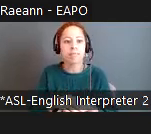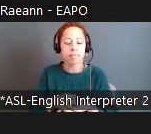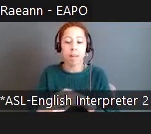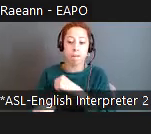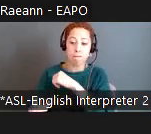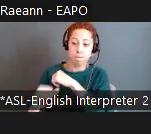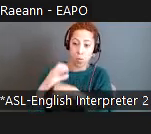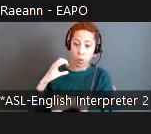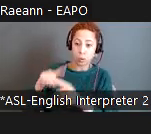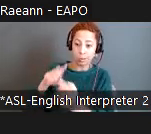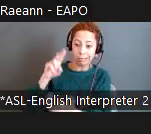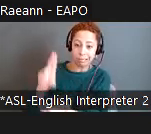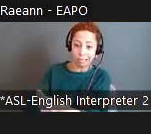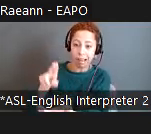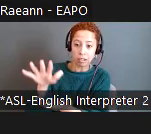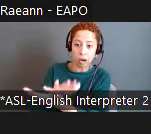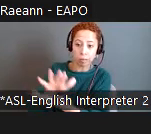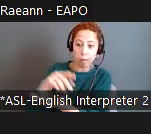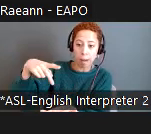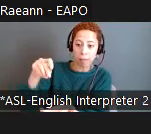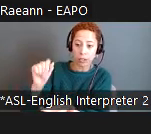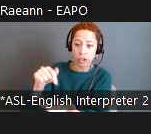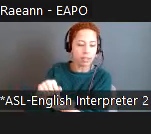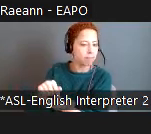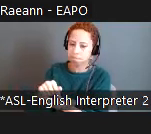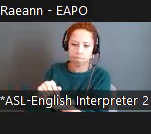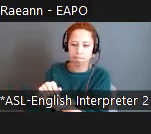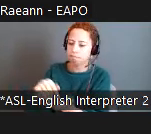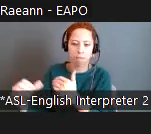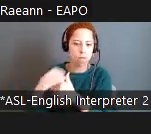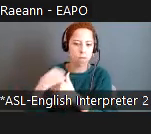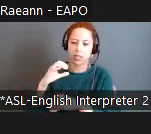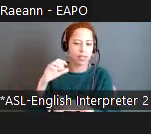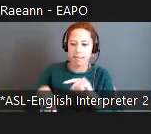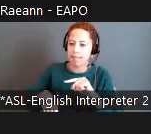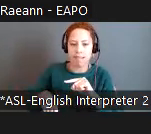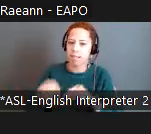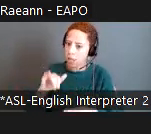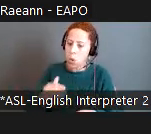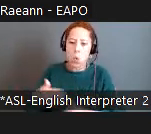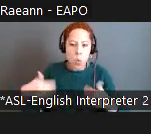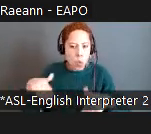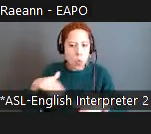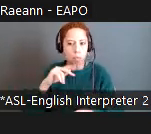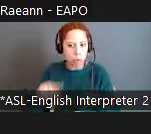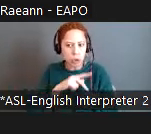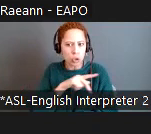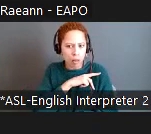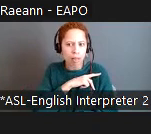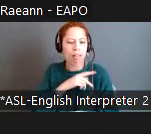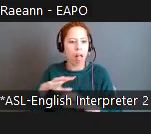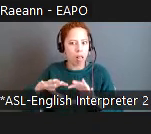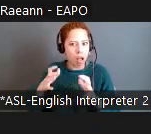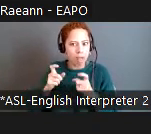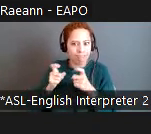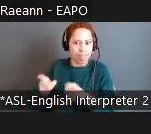you to sign a power of attorney document. This is a highly personal document. It grants a lot of overarching power to